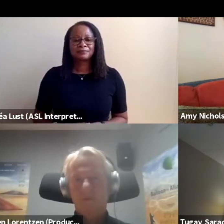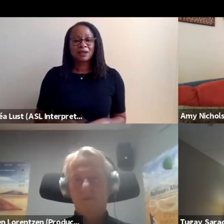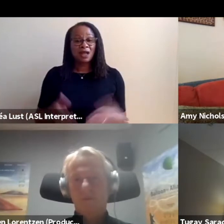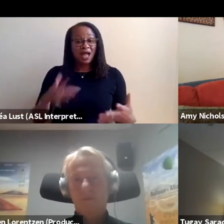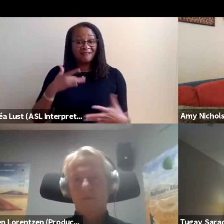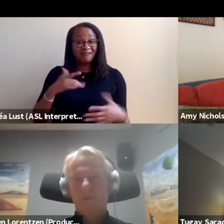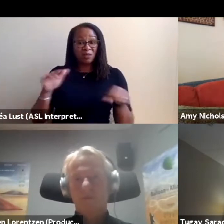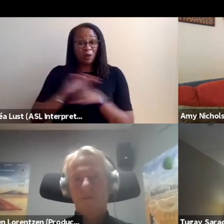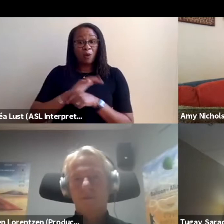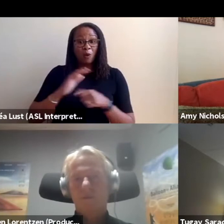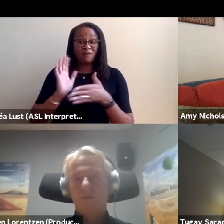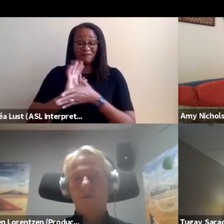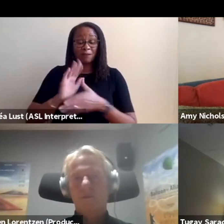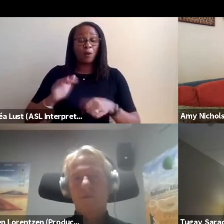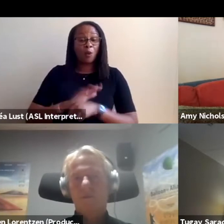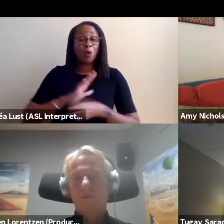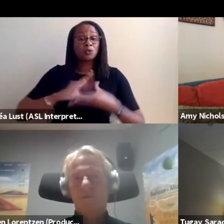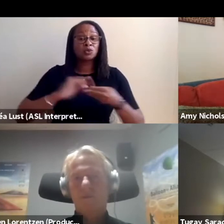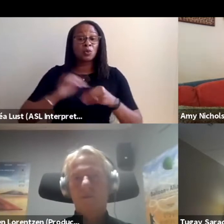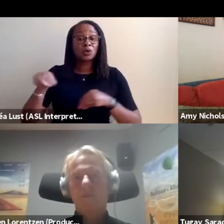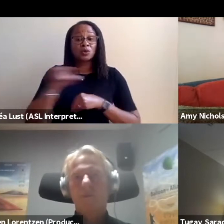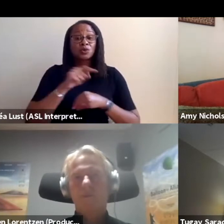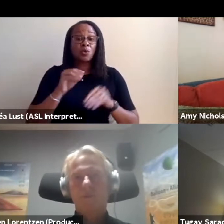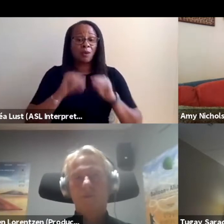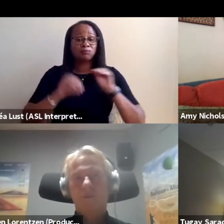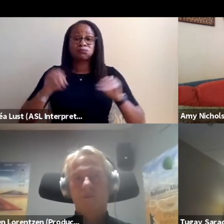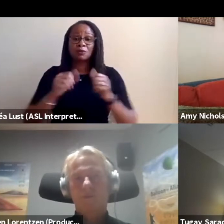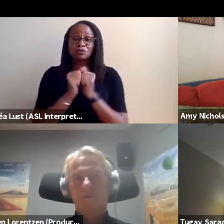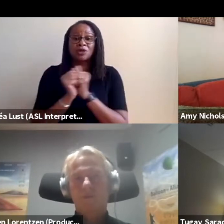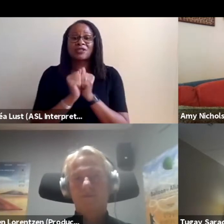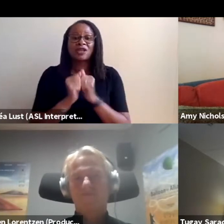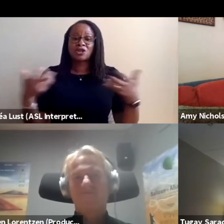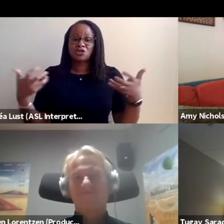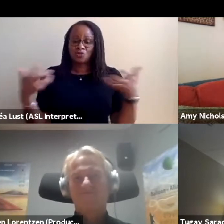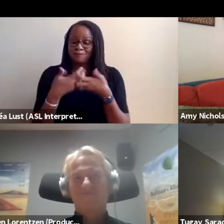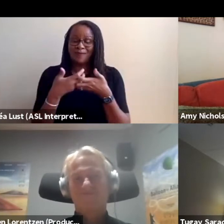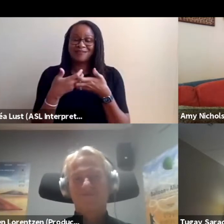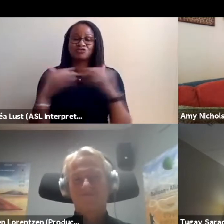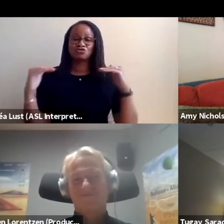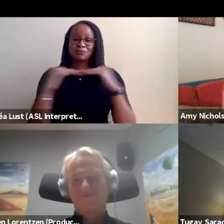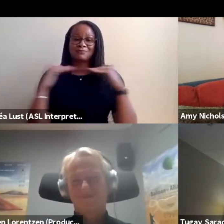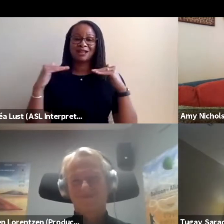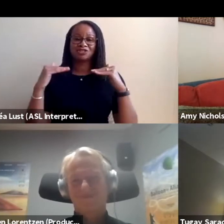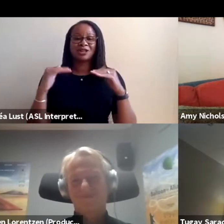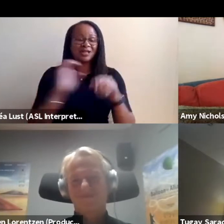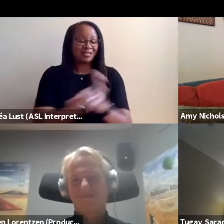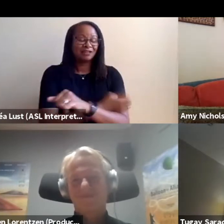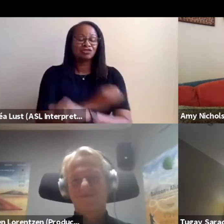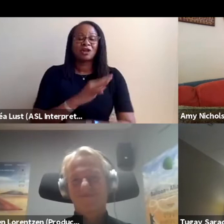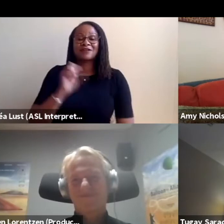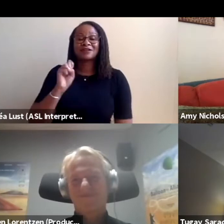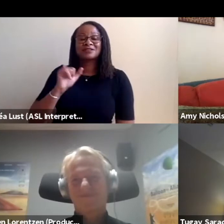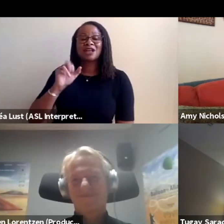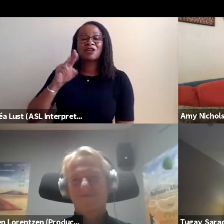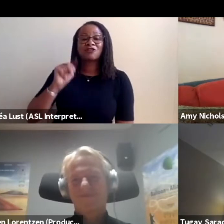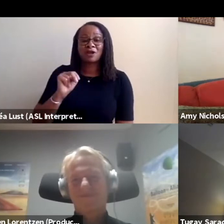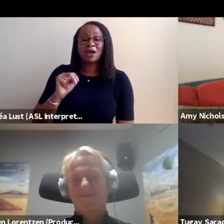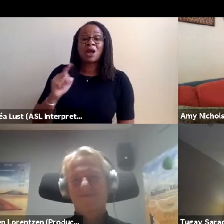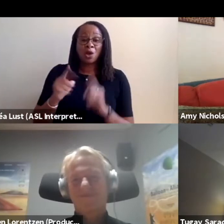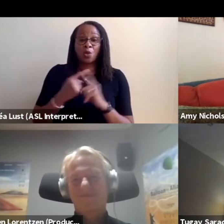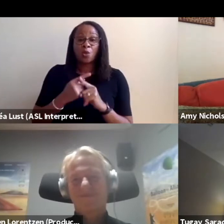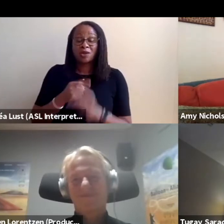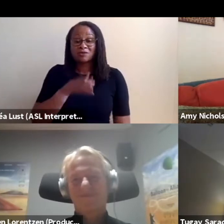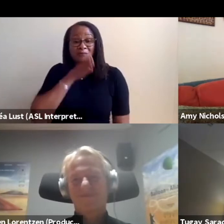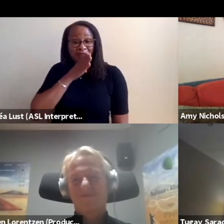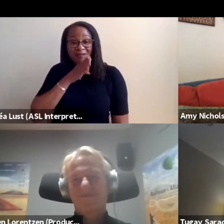together, you kind of seem to match the energy of Seyran. Like when she's blunt, you let the film be very